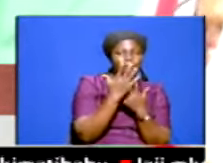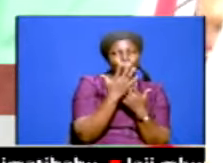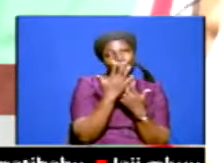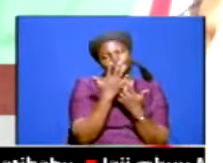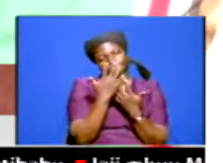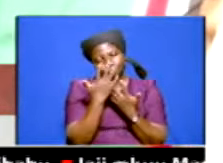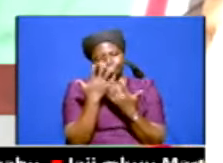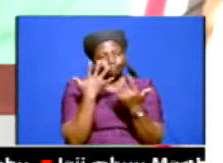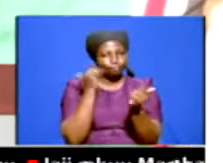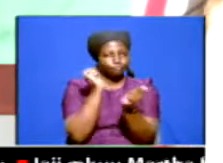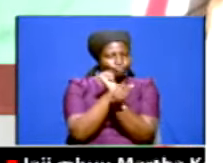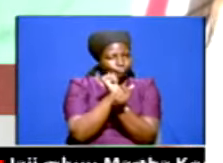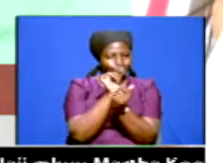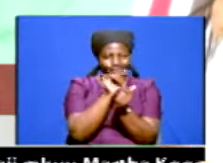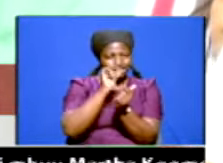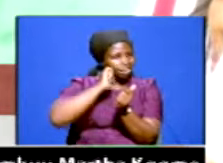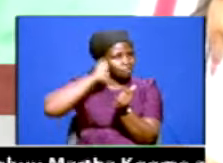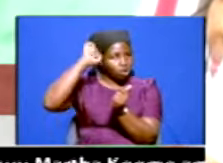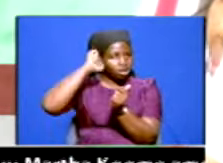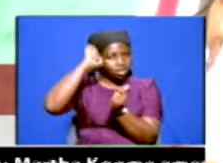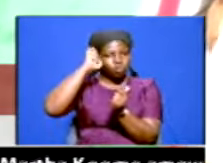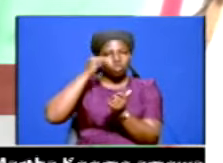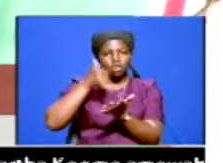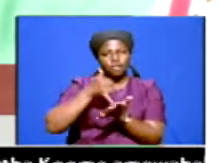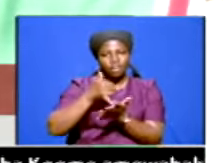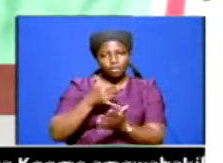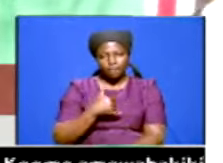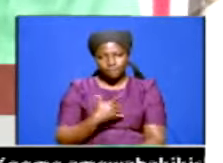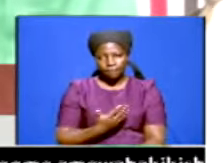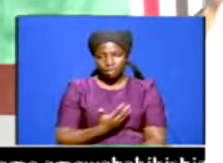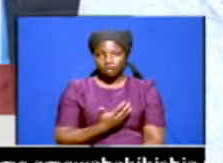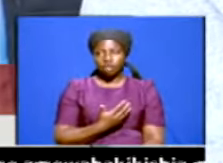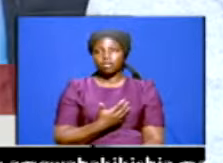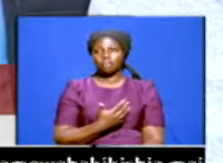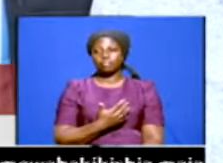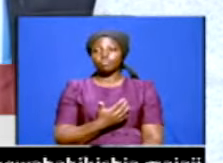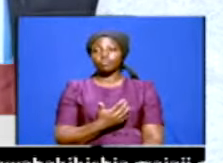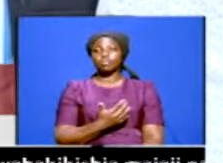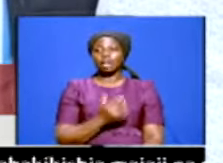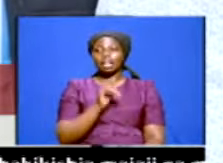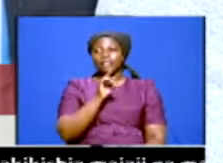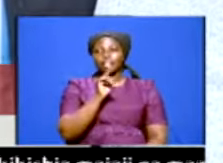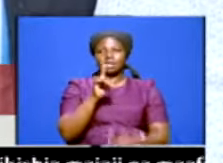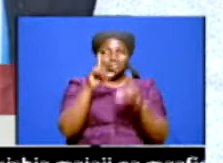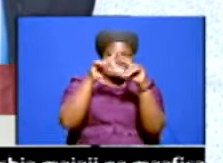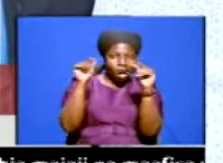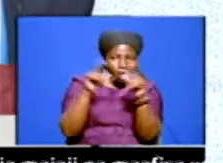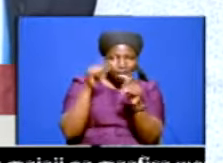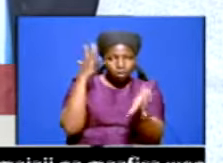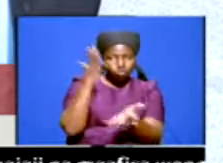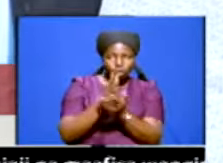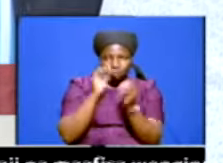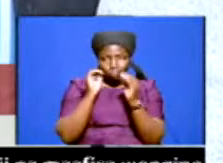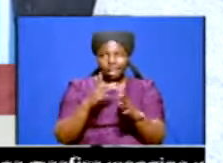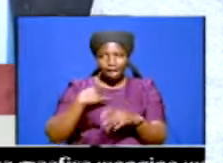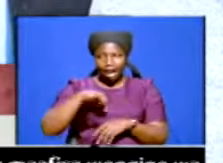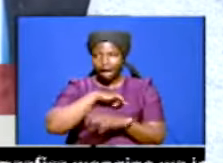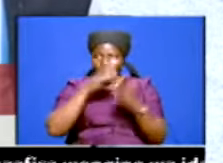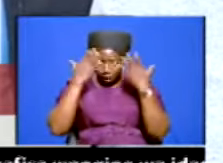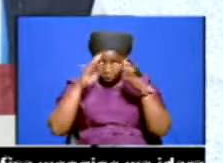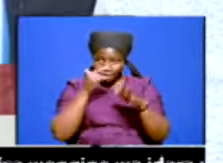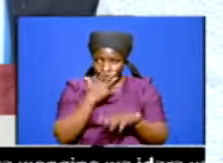our colleague are frivolous, they are untrue. We are also aware the intent and plan to